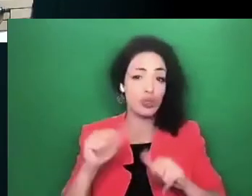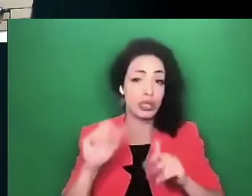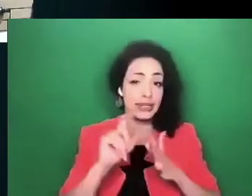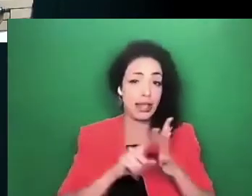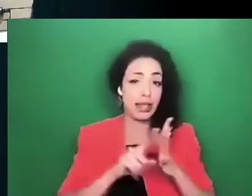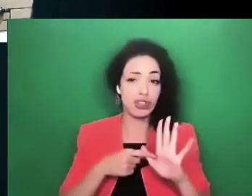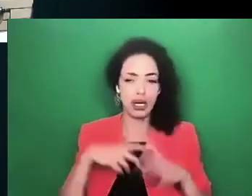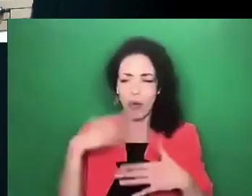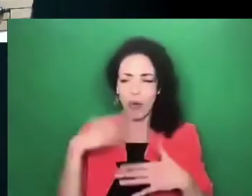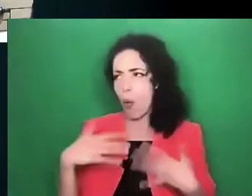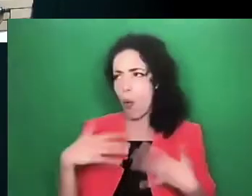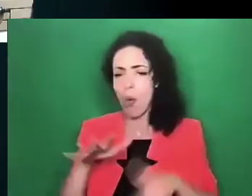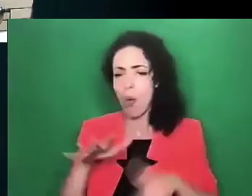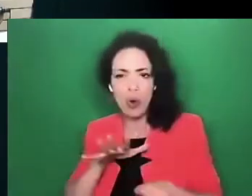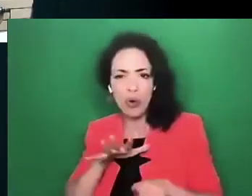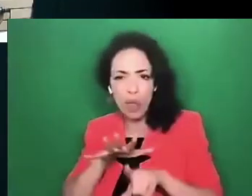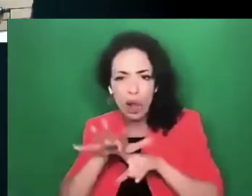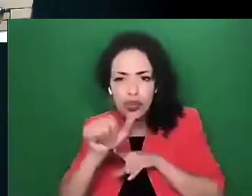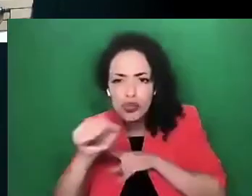project of cultural recovery,